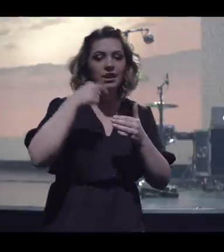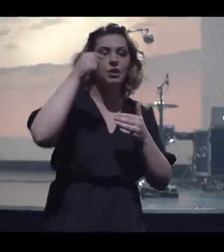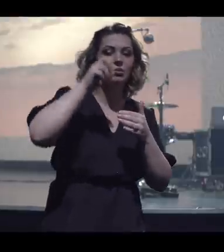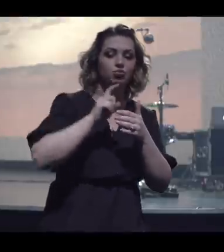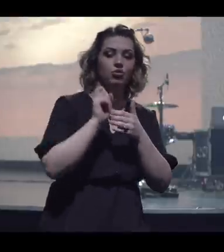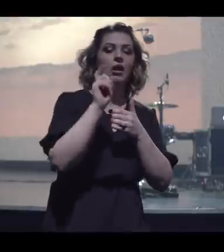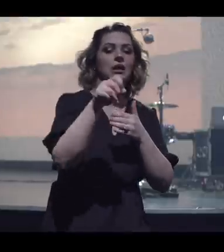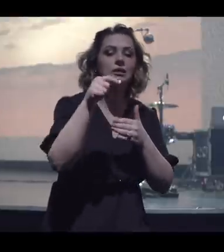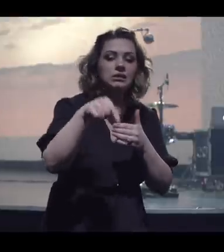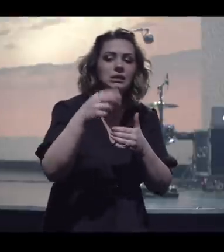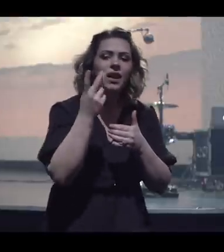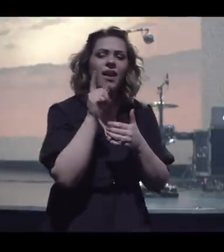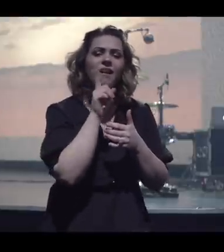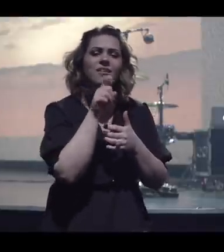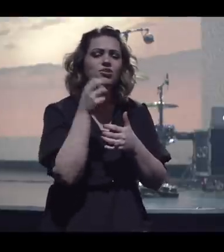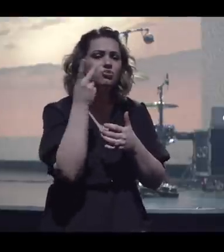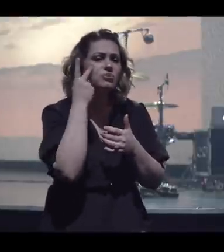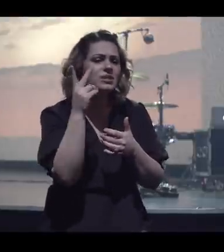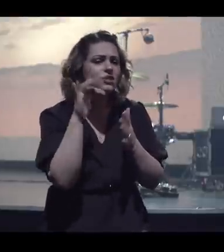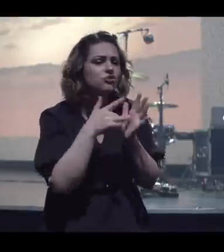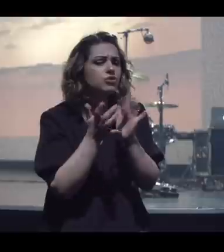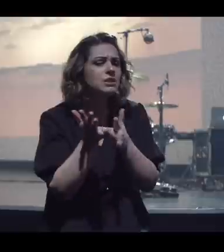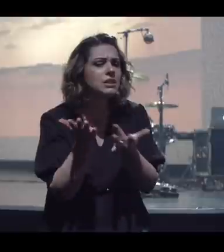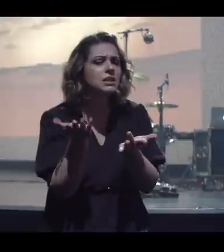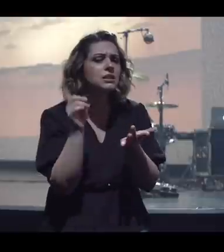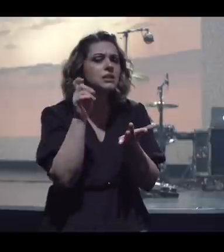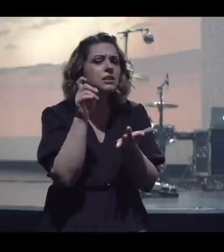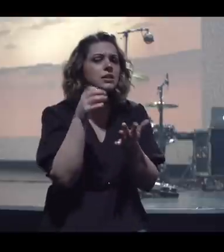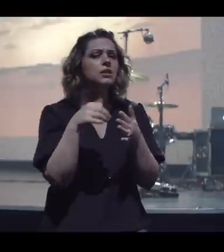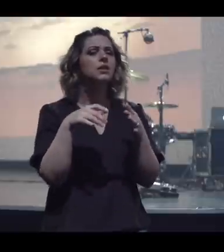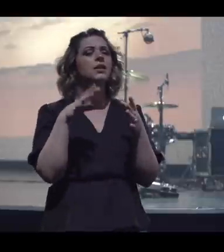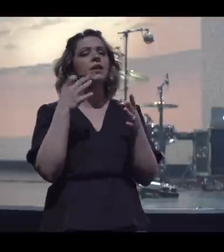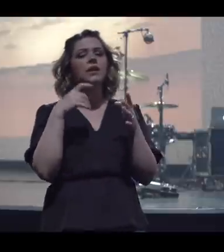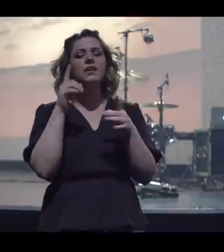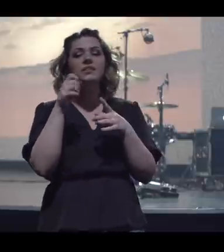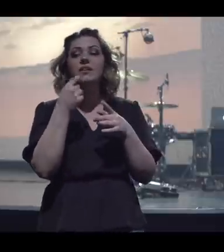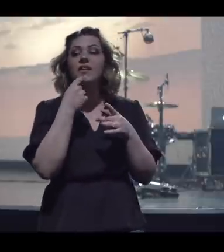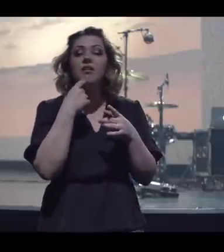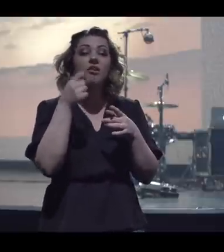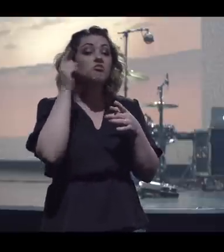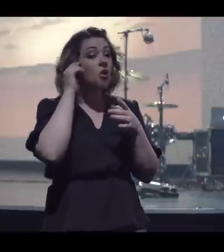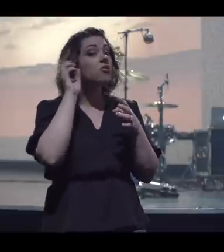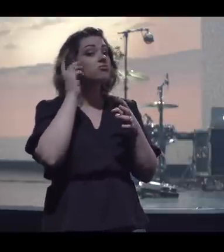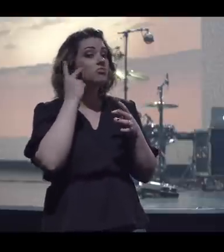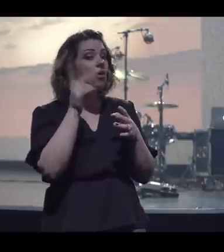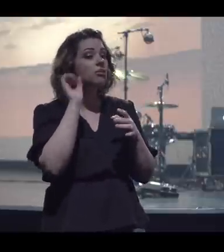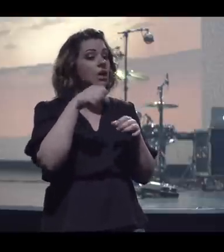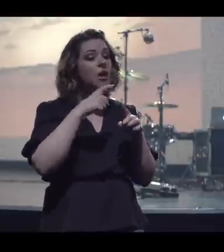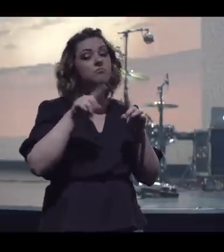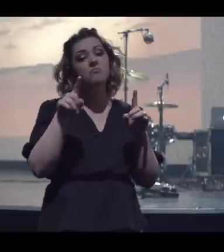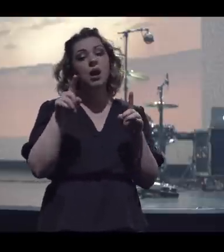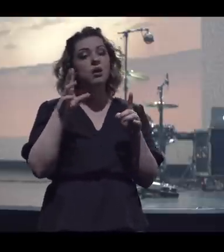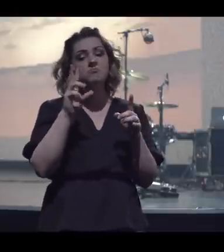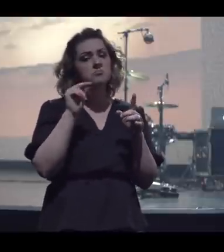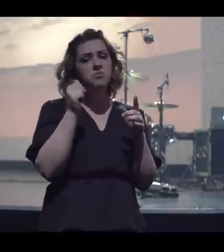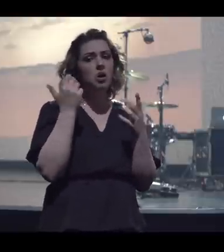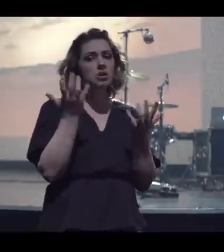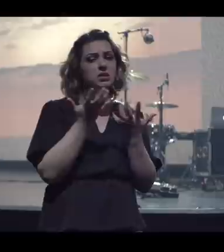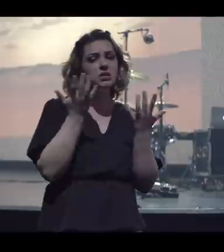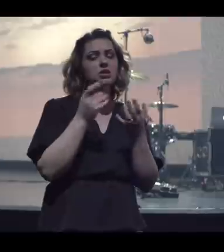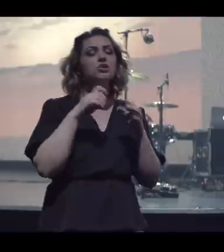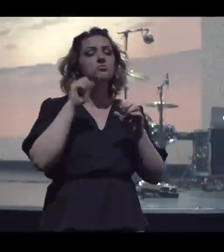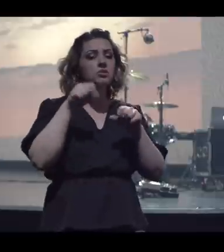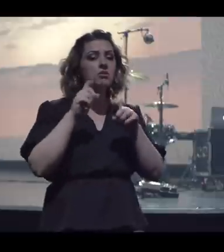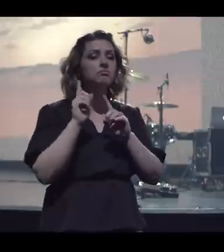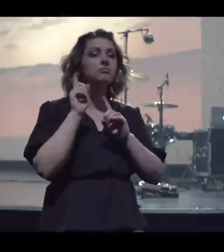No, have you seen Jesus? Yeah, he was at our town, and now he left in a boat, and we thought maybe he stopped here. No, he hasn't stopped here. Let's go check the next dock. And so